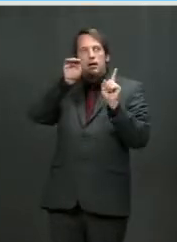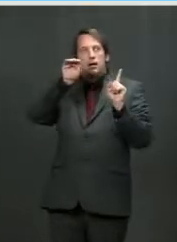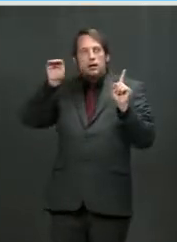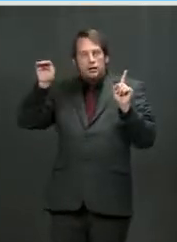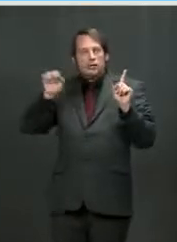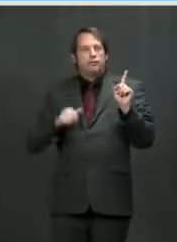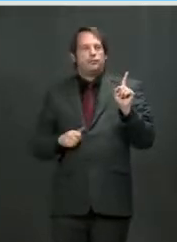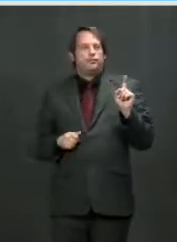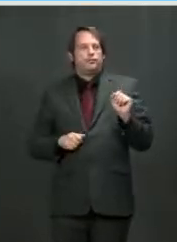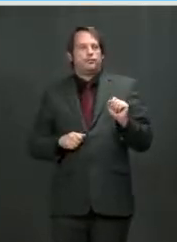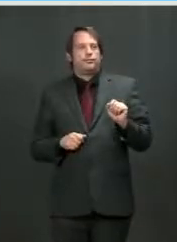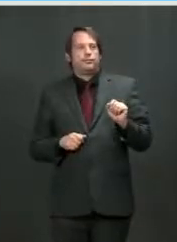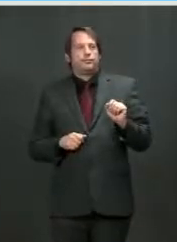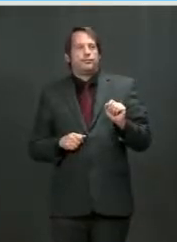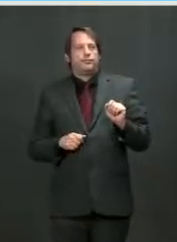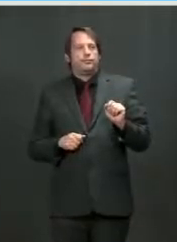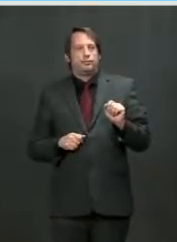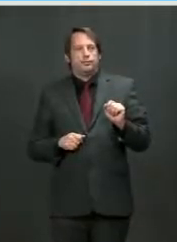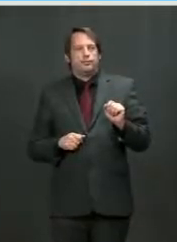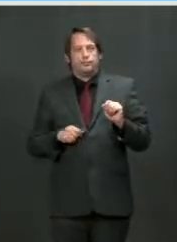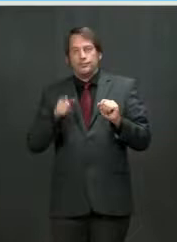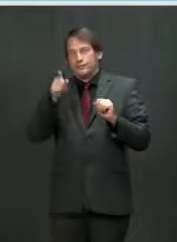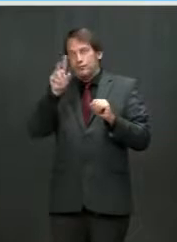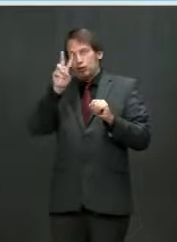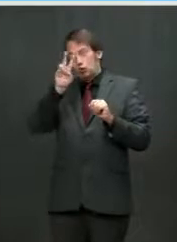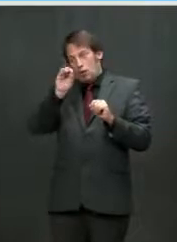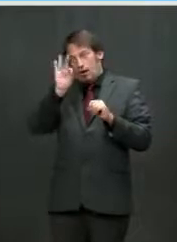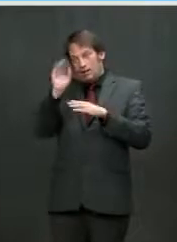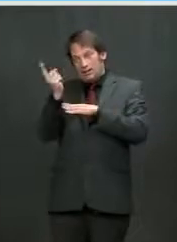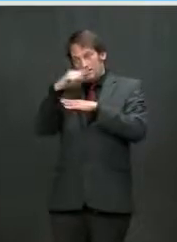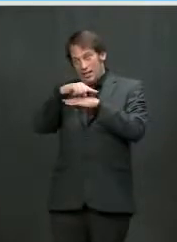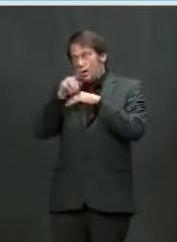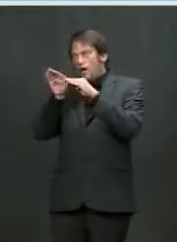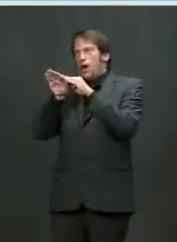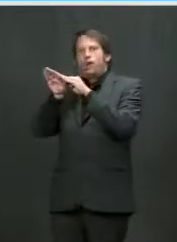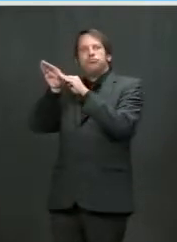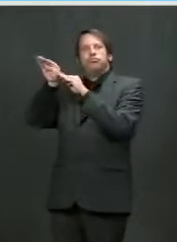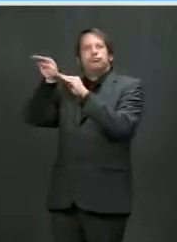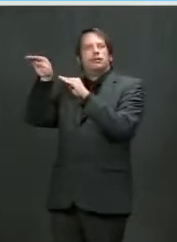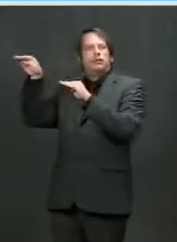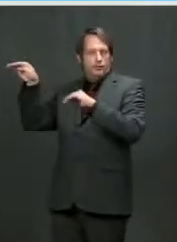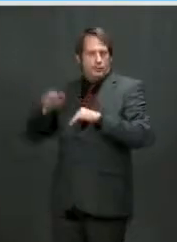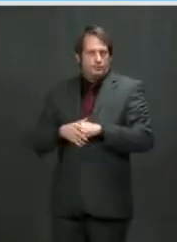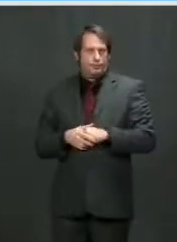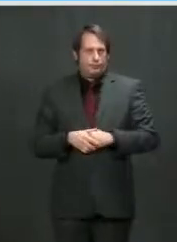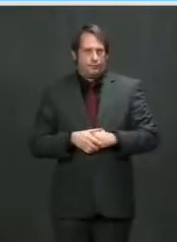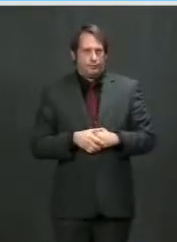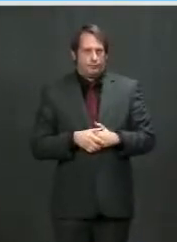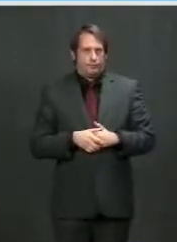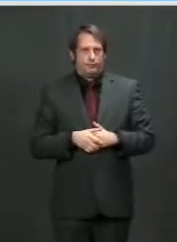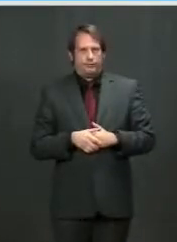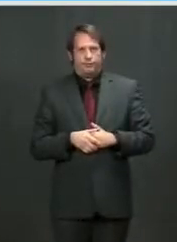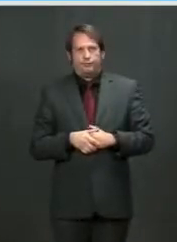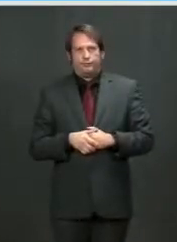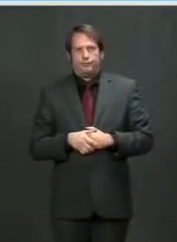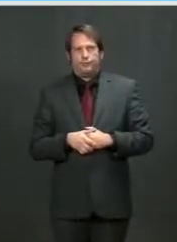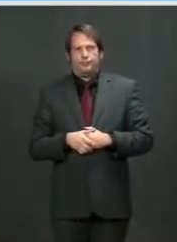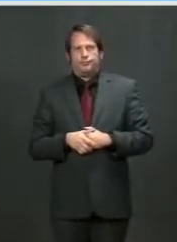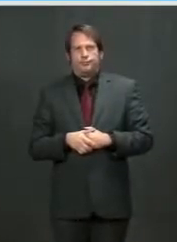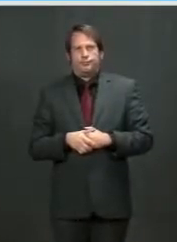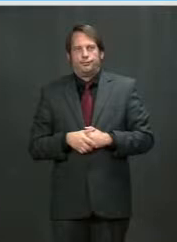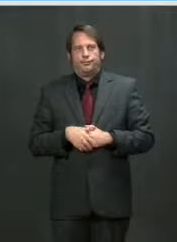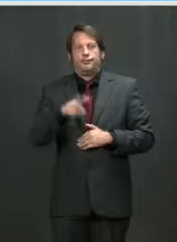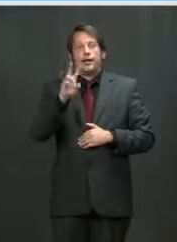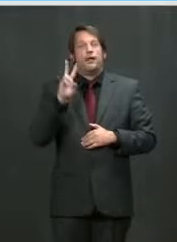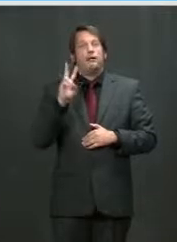days. Next slide. If you look at pseudovirus neutralization, which is just an assay that does not look at the